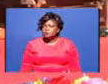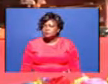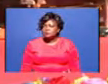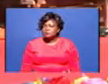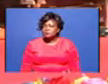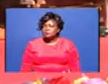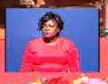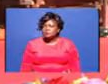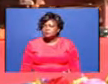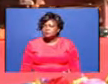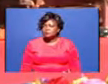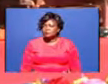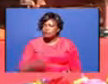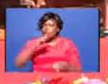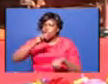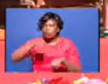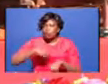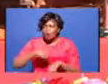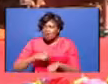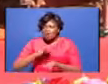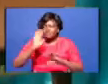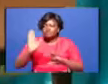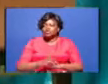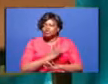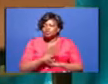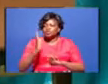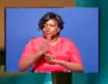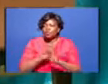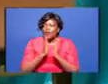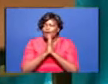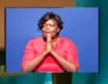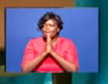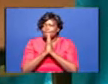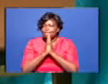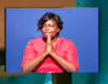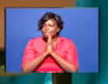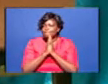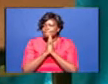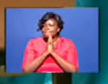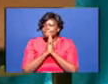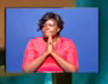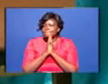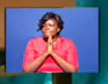For 1 hour, it is song and prayers.